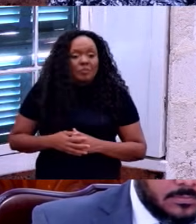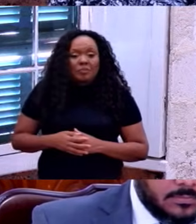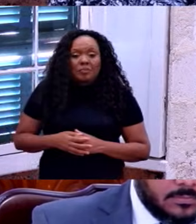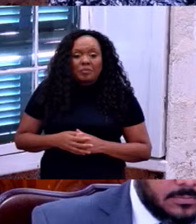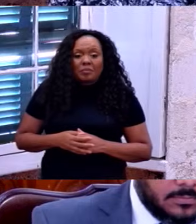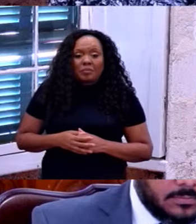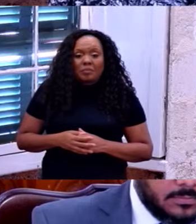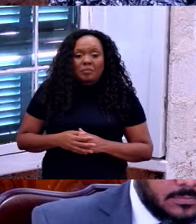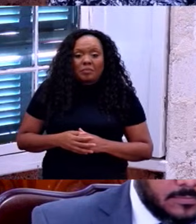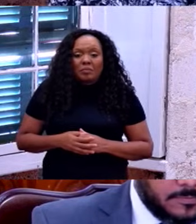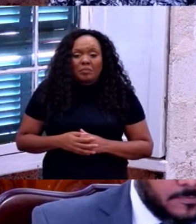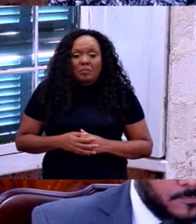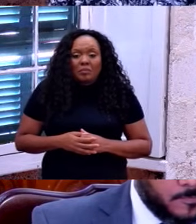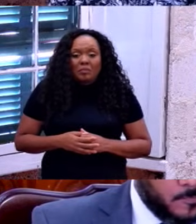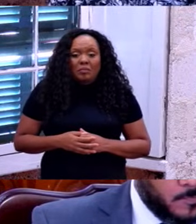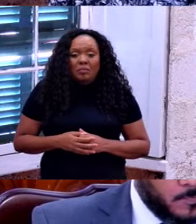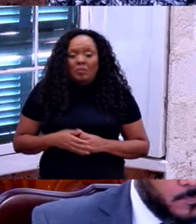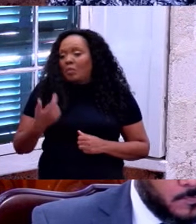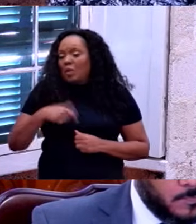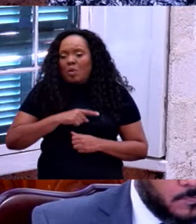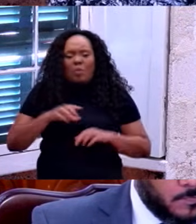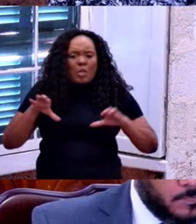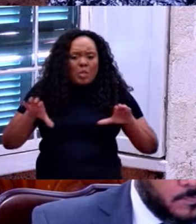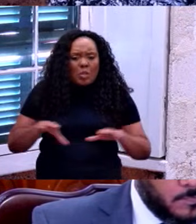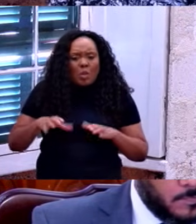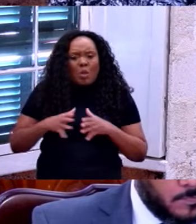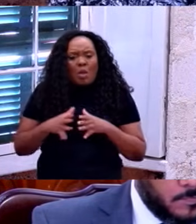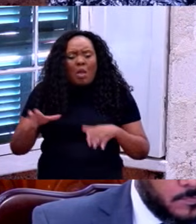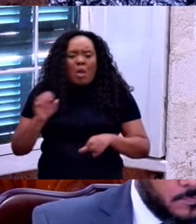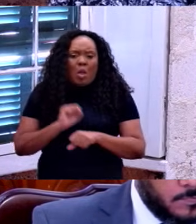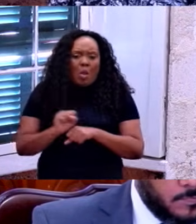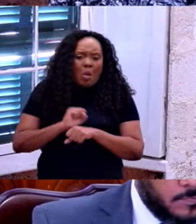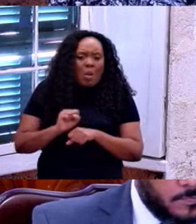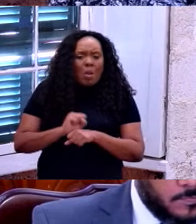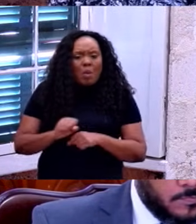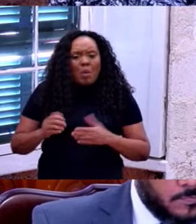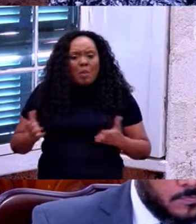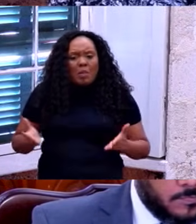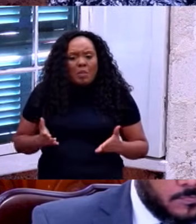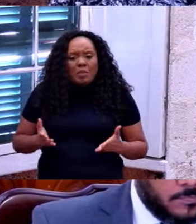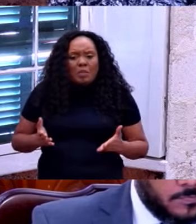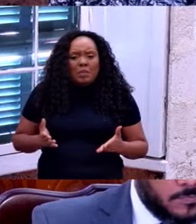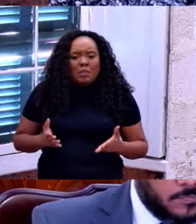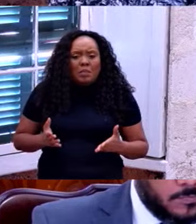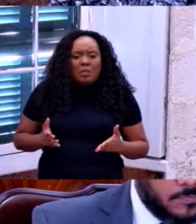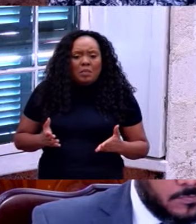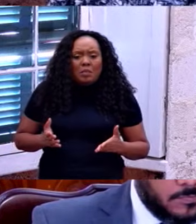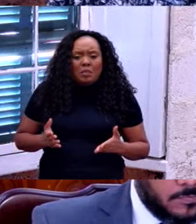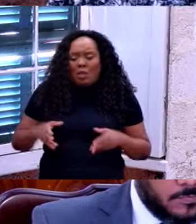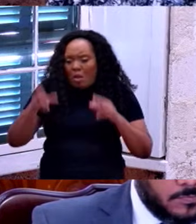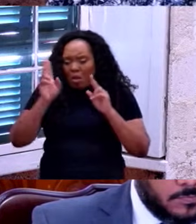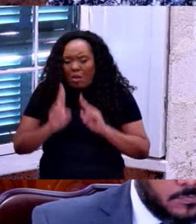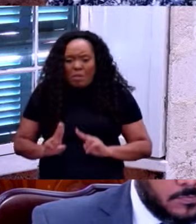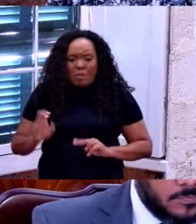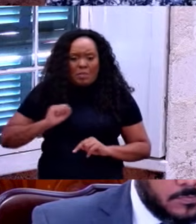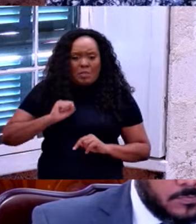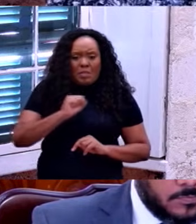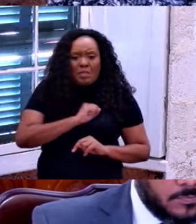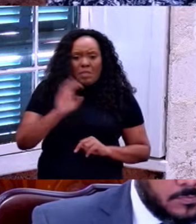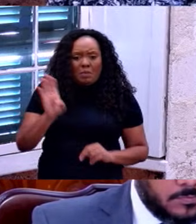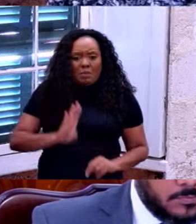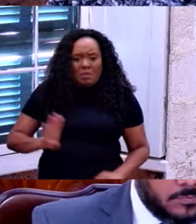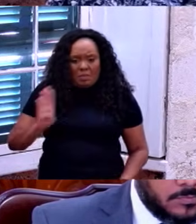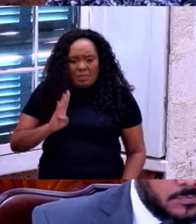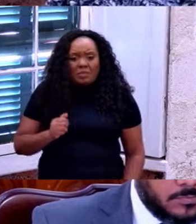totally belittle the work that is being done in the Senate, the Honorable the Senate of Barbados. I am